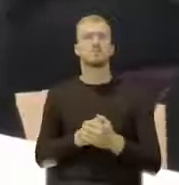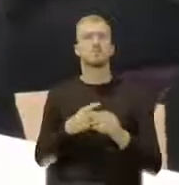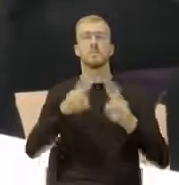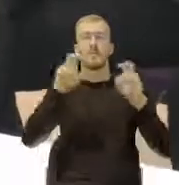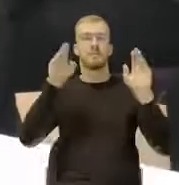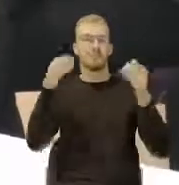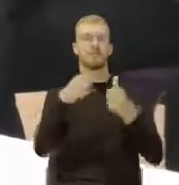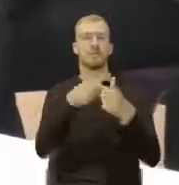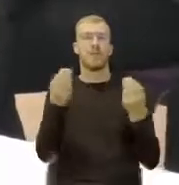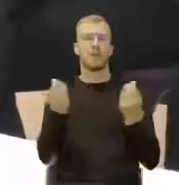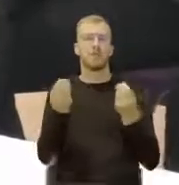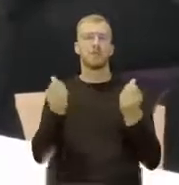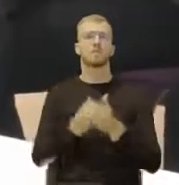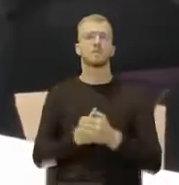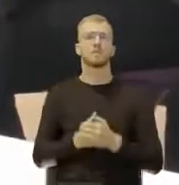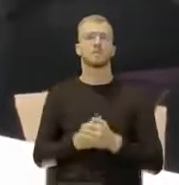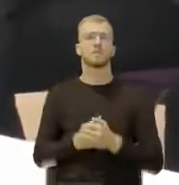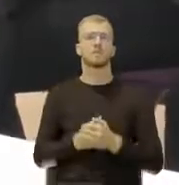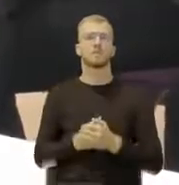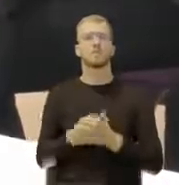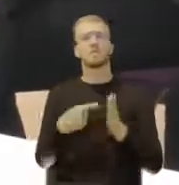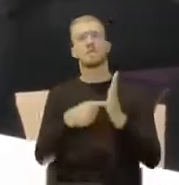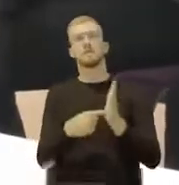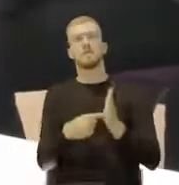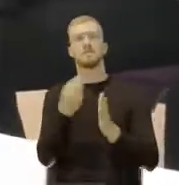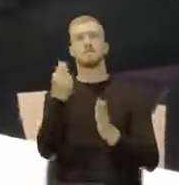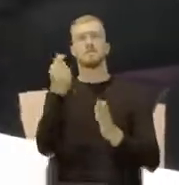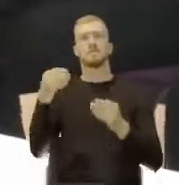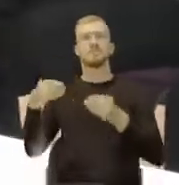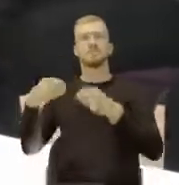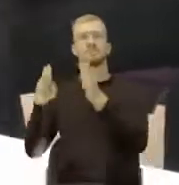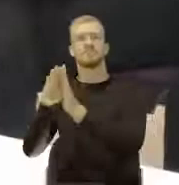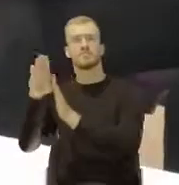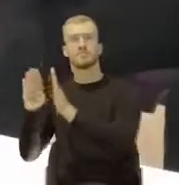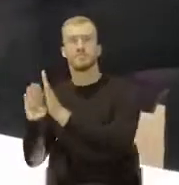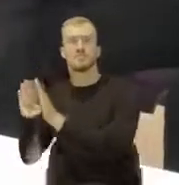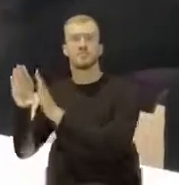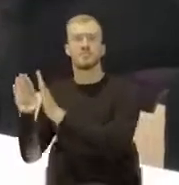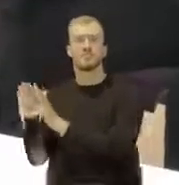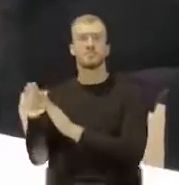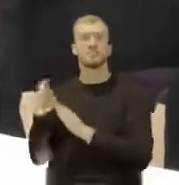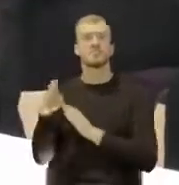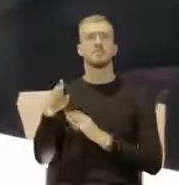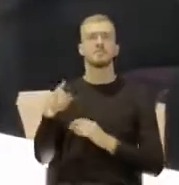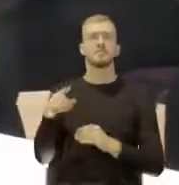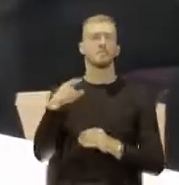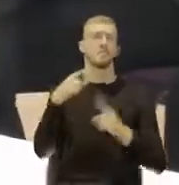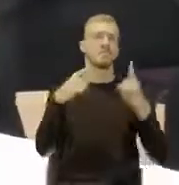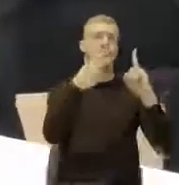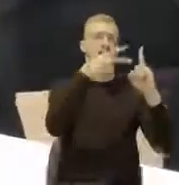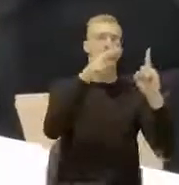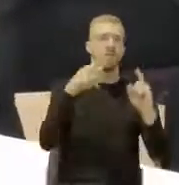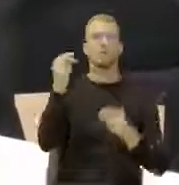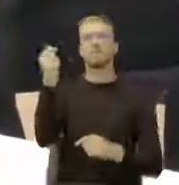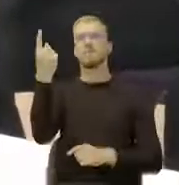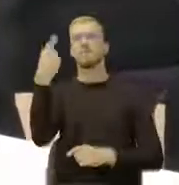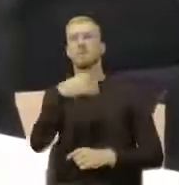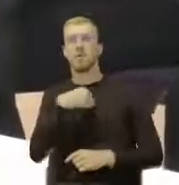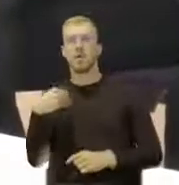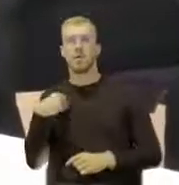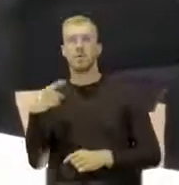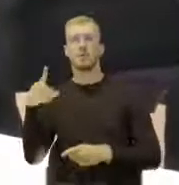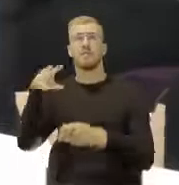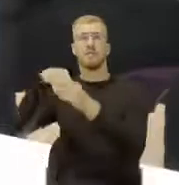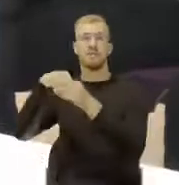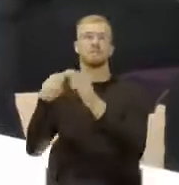or one zloty in developing public transport, it creates €4 in the local economy, four times more than the